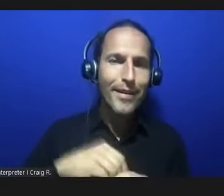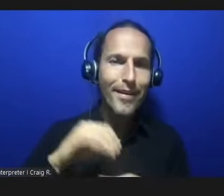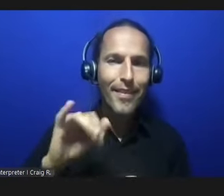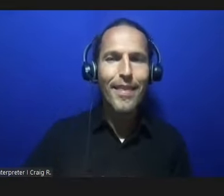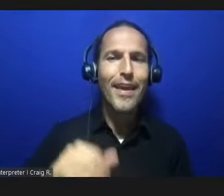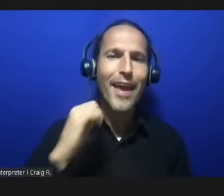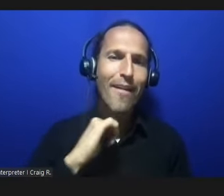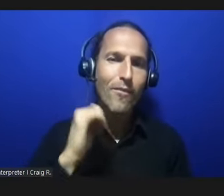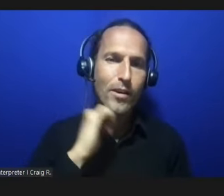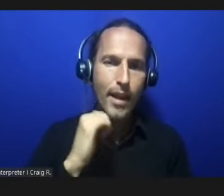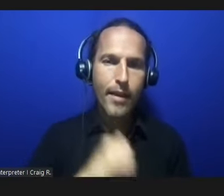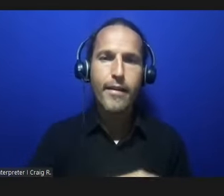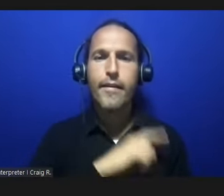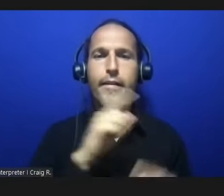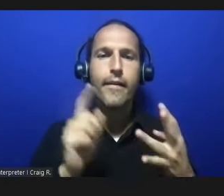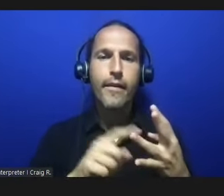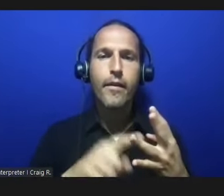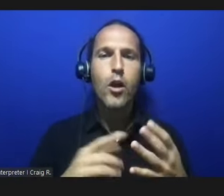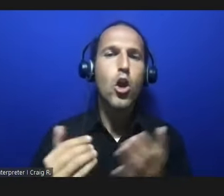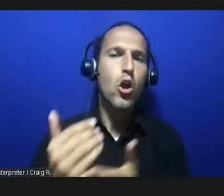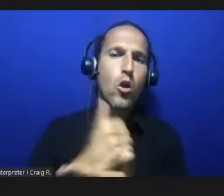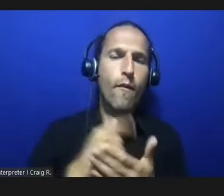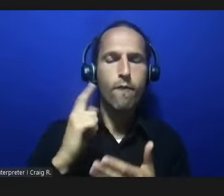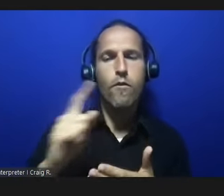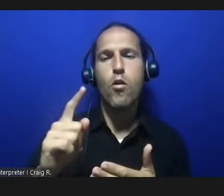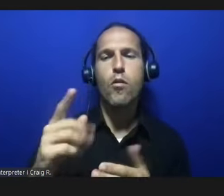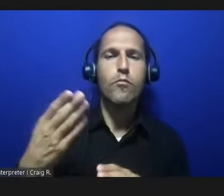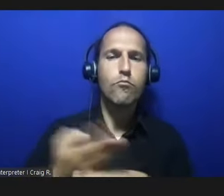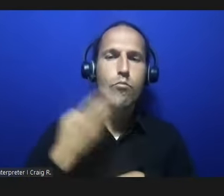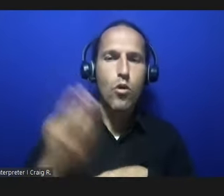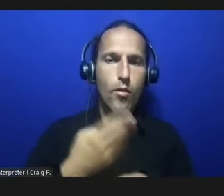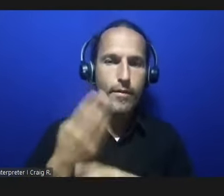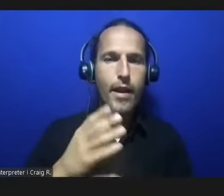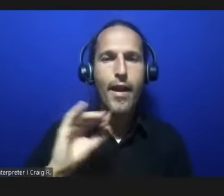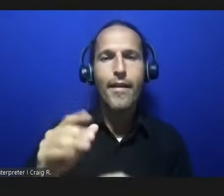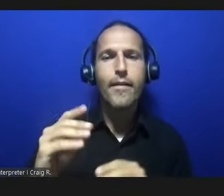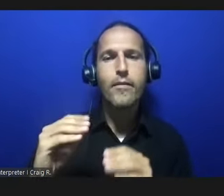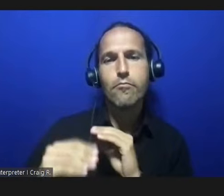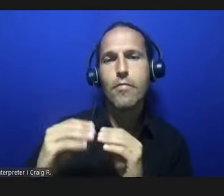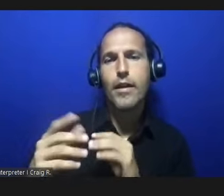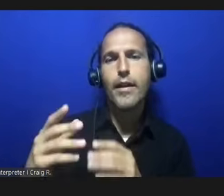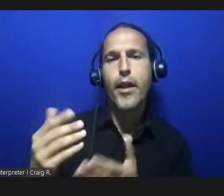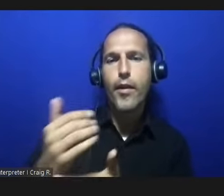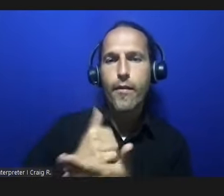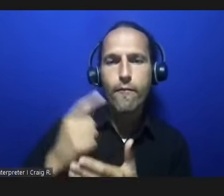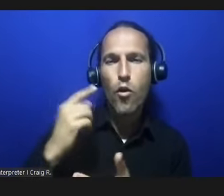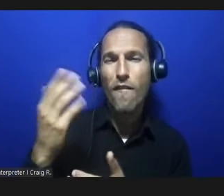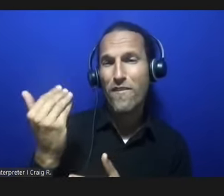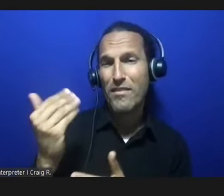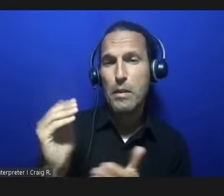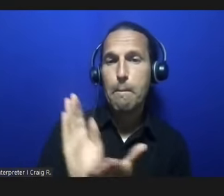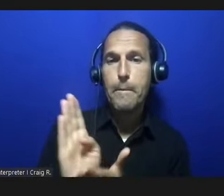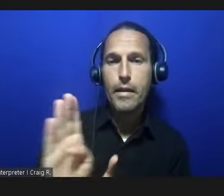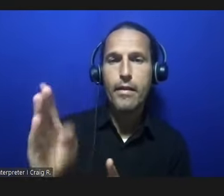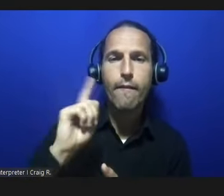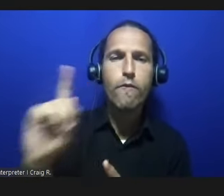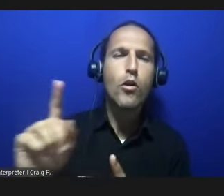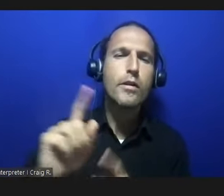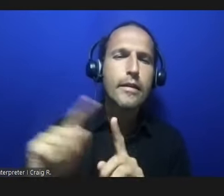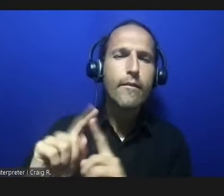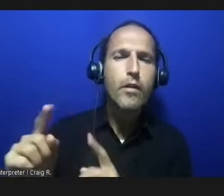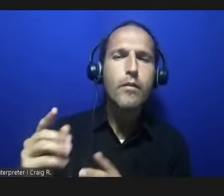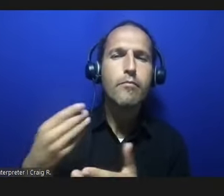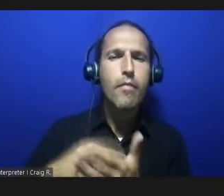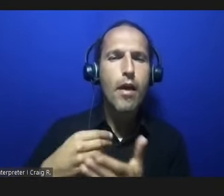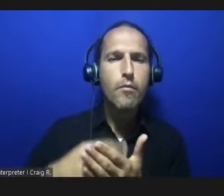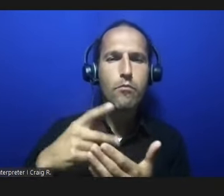District each day, create a funding source for capital improvements, and generate sufficient annual net revenue to fund $15 billion for capital projects for the